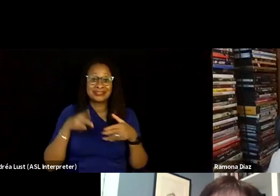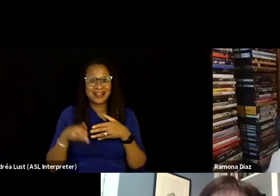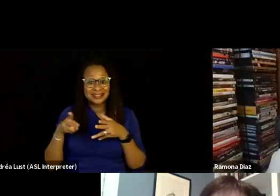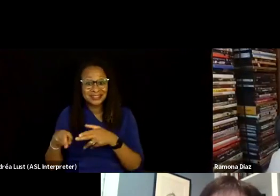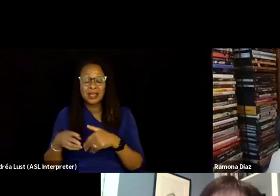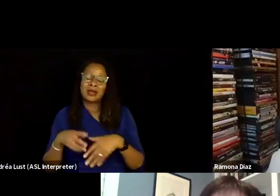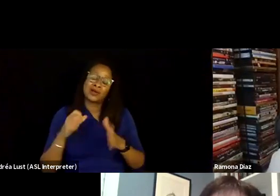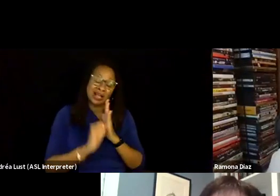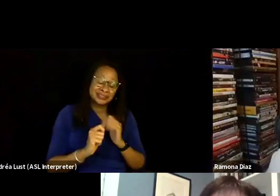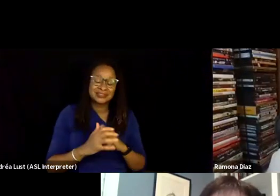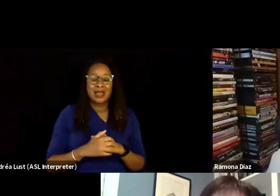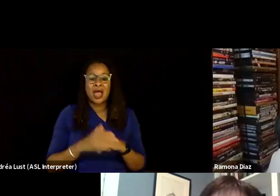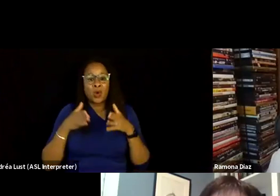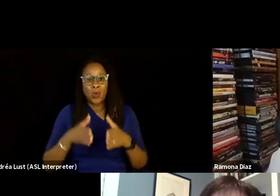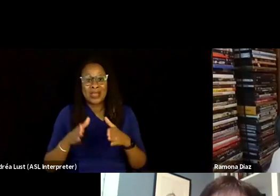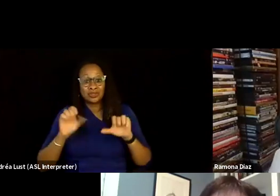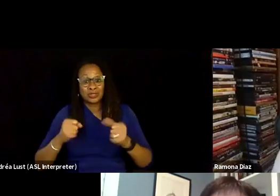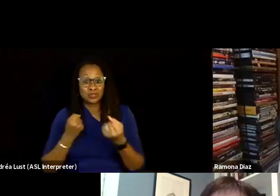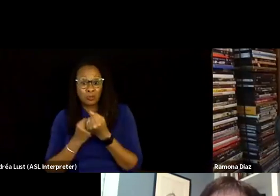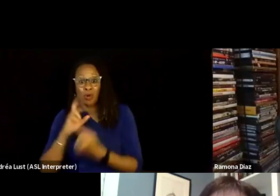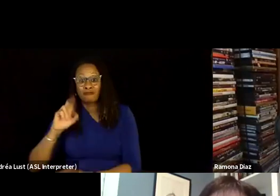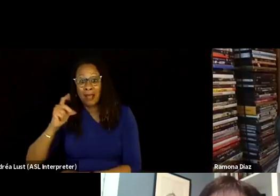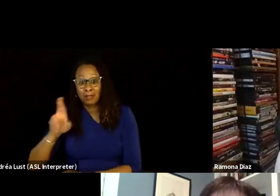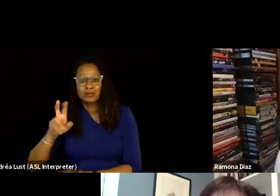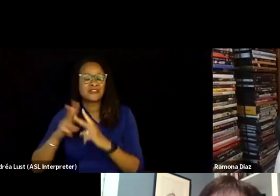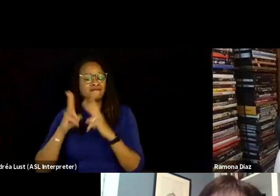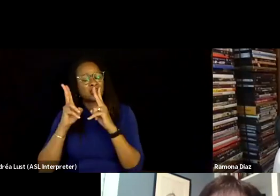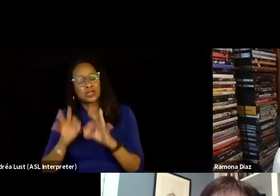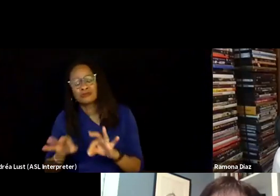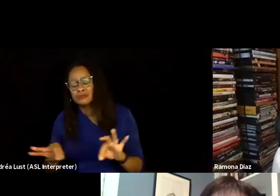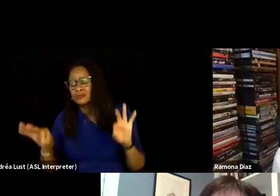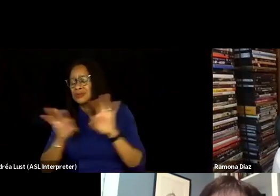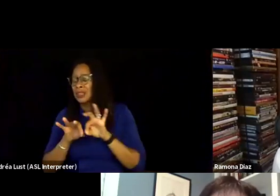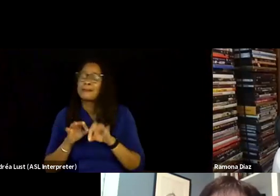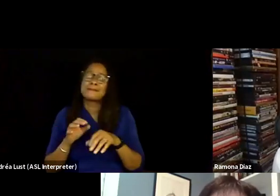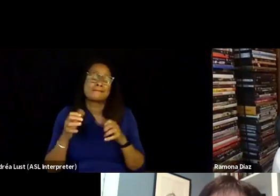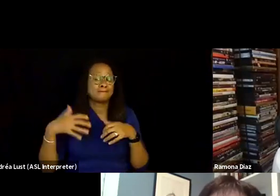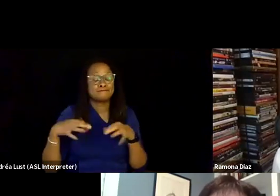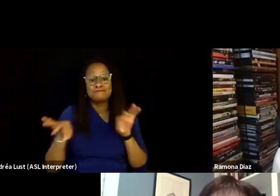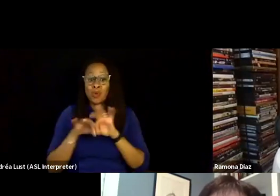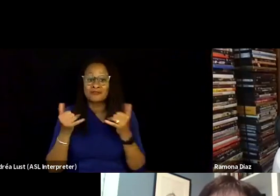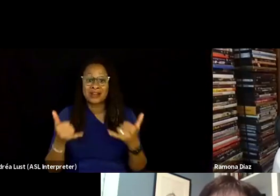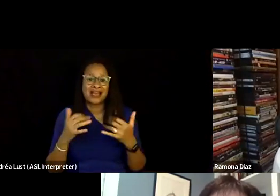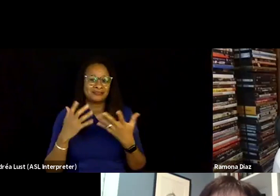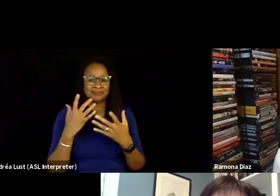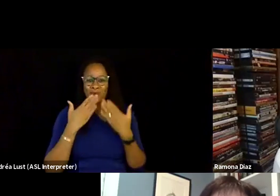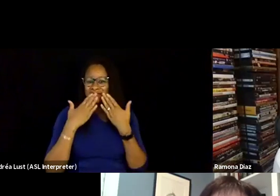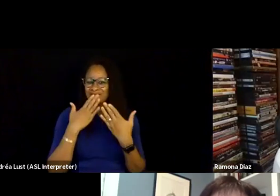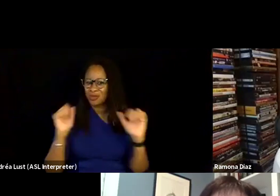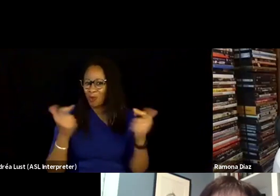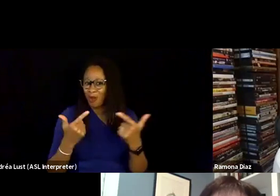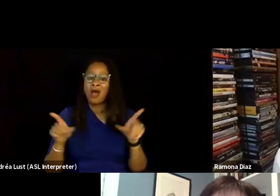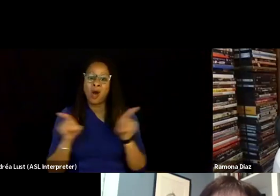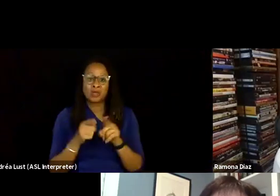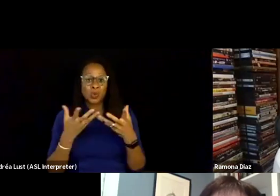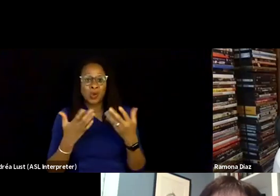and ways that you can support Rappler, which I think is really critically important right now. So thank you all. I just wanna also thank